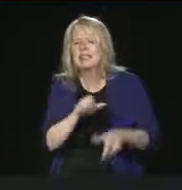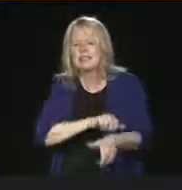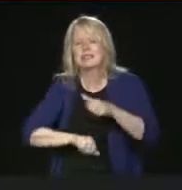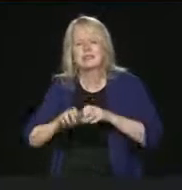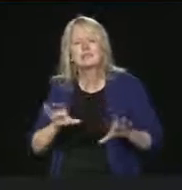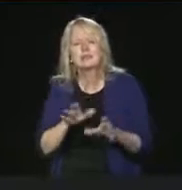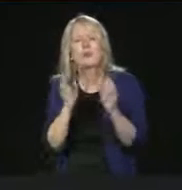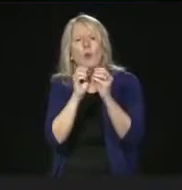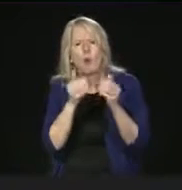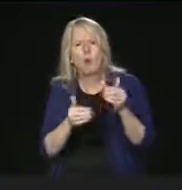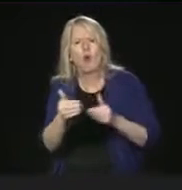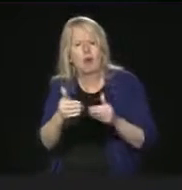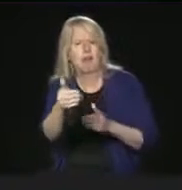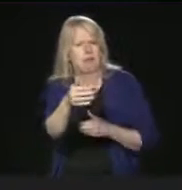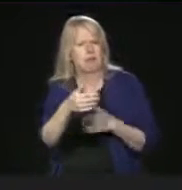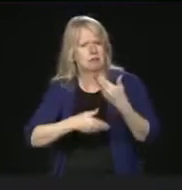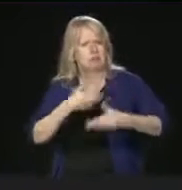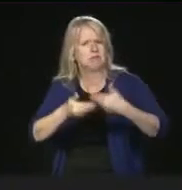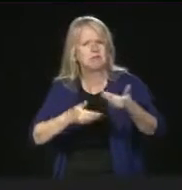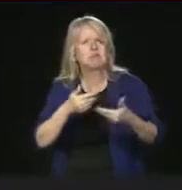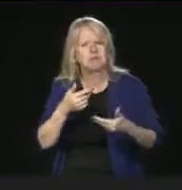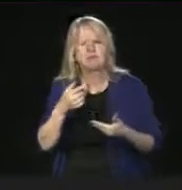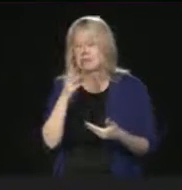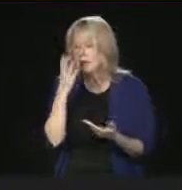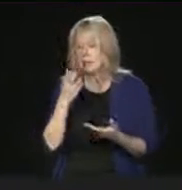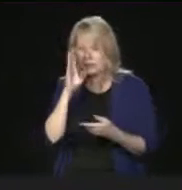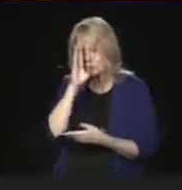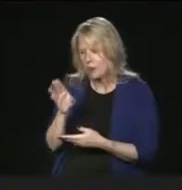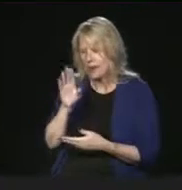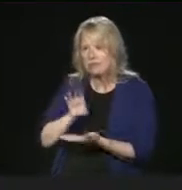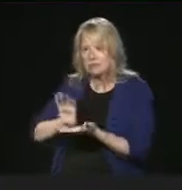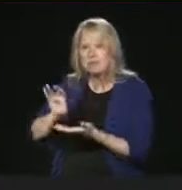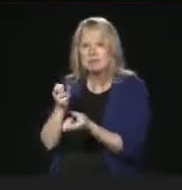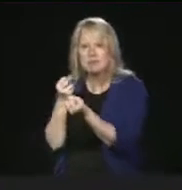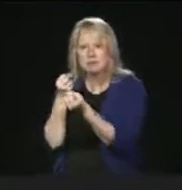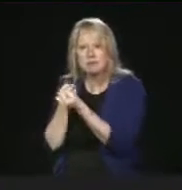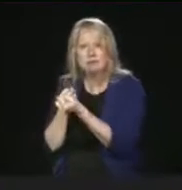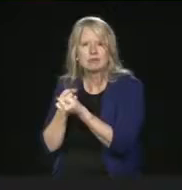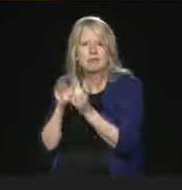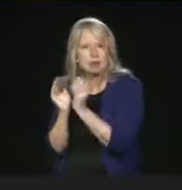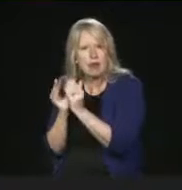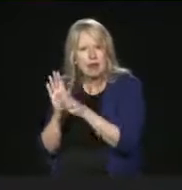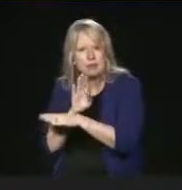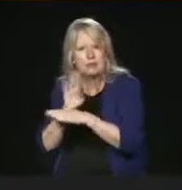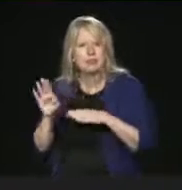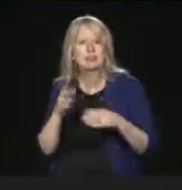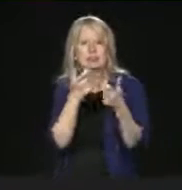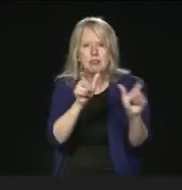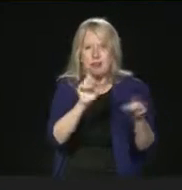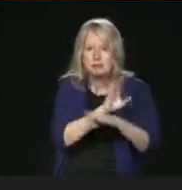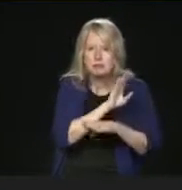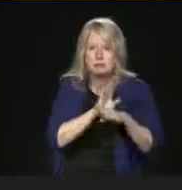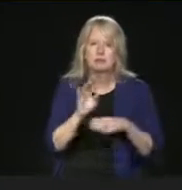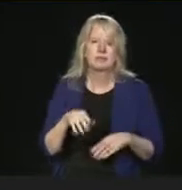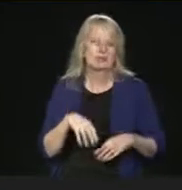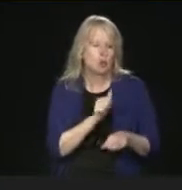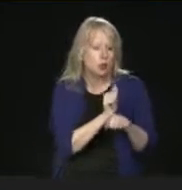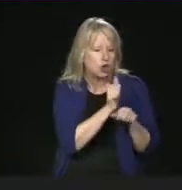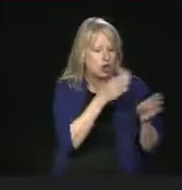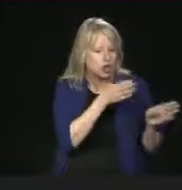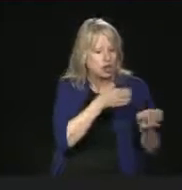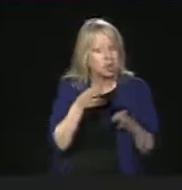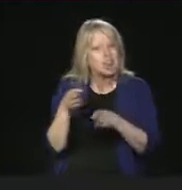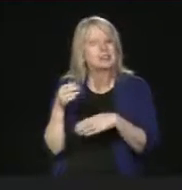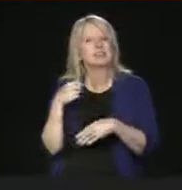to do, whether it is directly for small business and large industries or for workers and families. We know